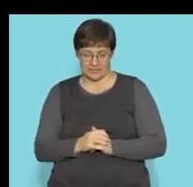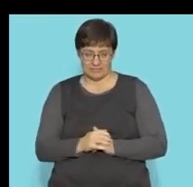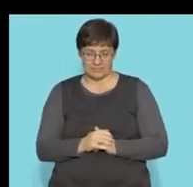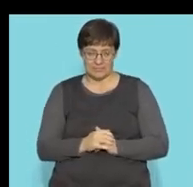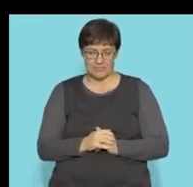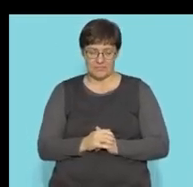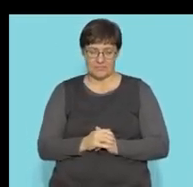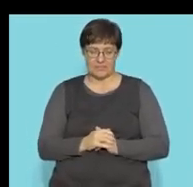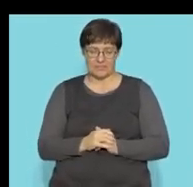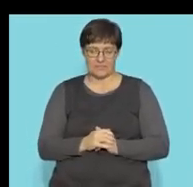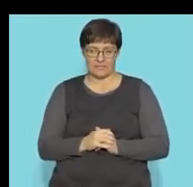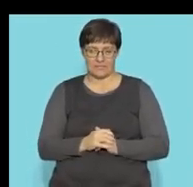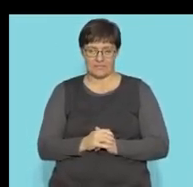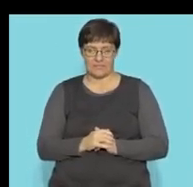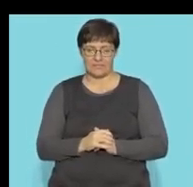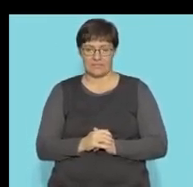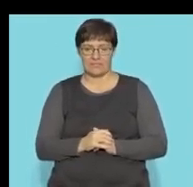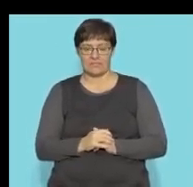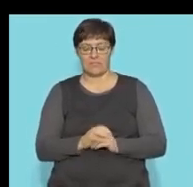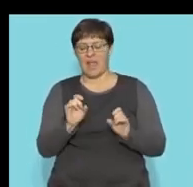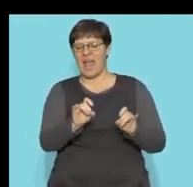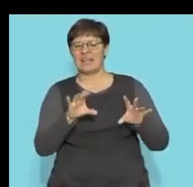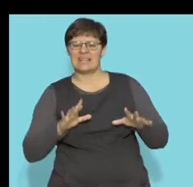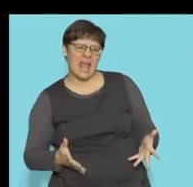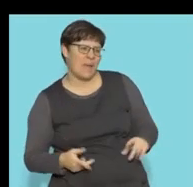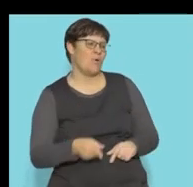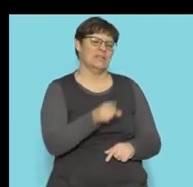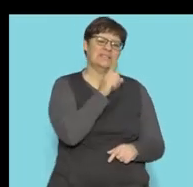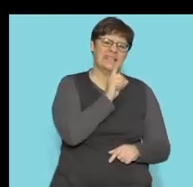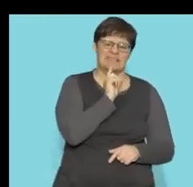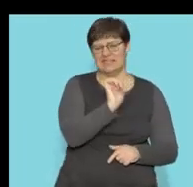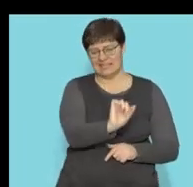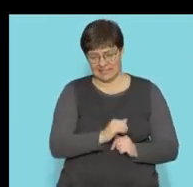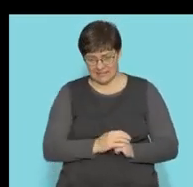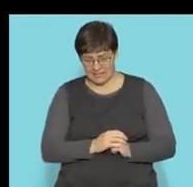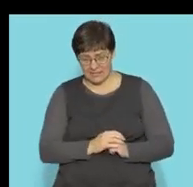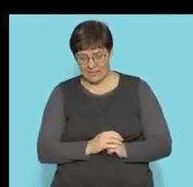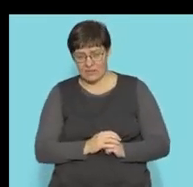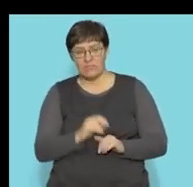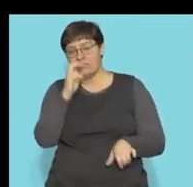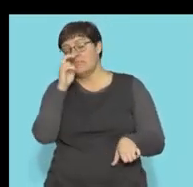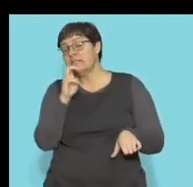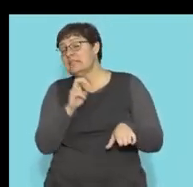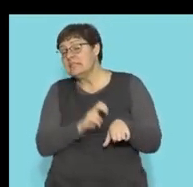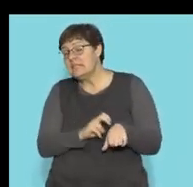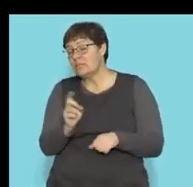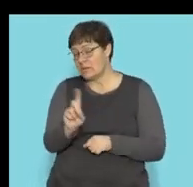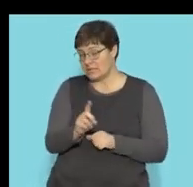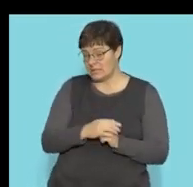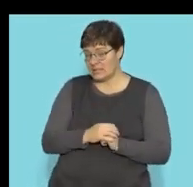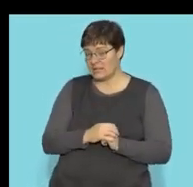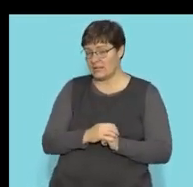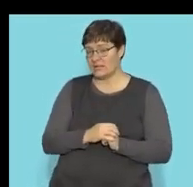Now, in your exam paper, in a test, you're going to need to be able to not